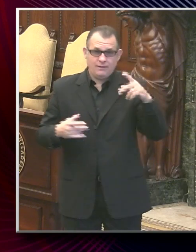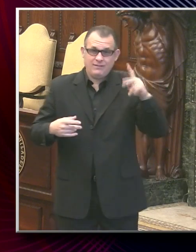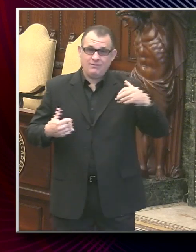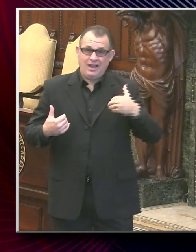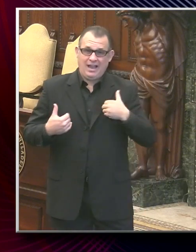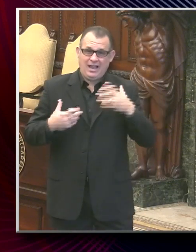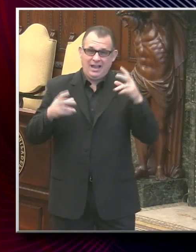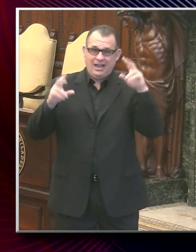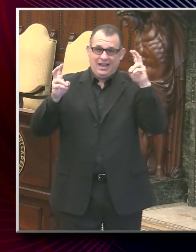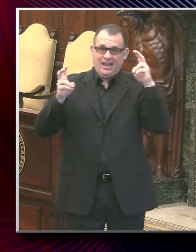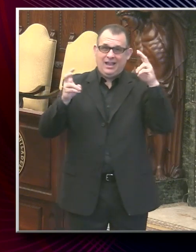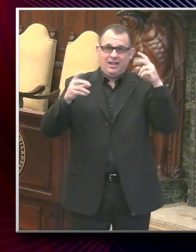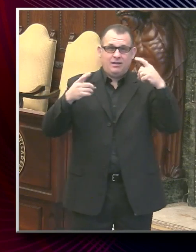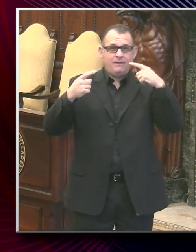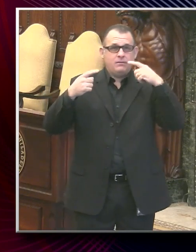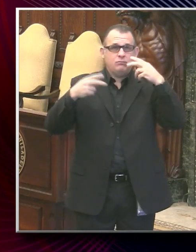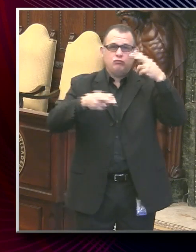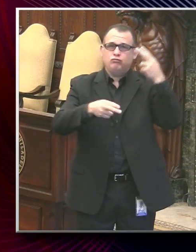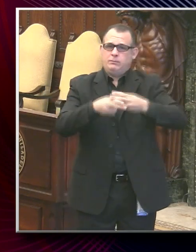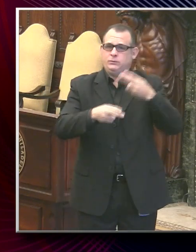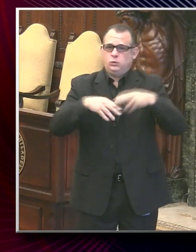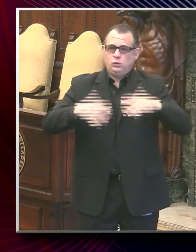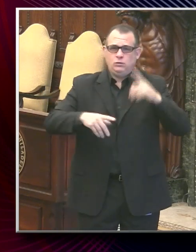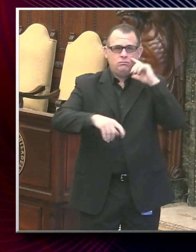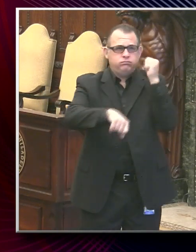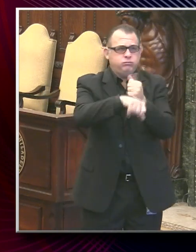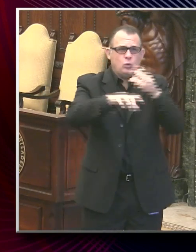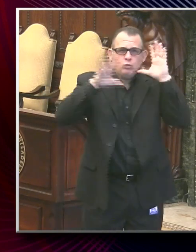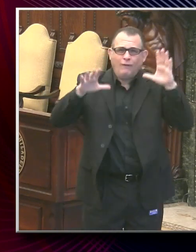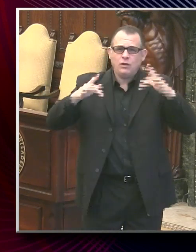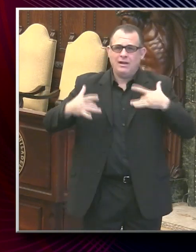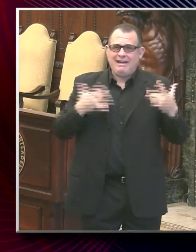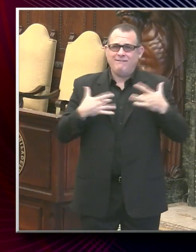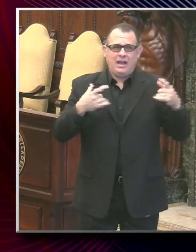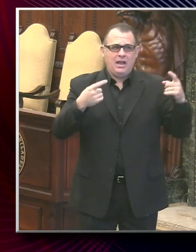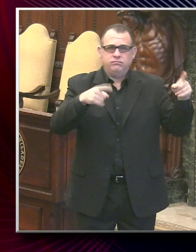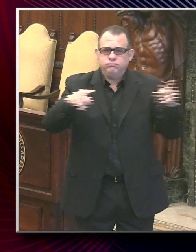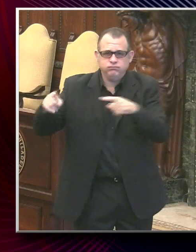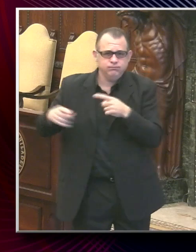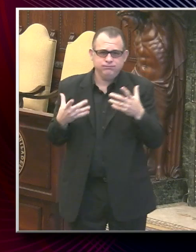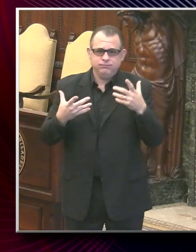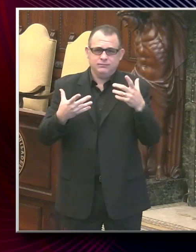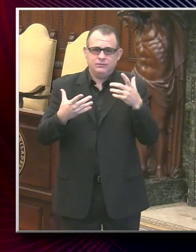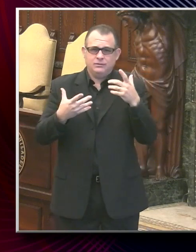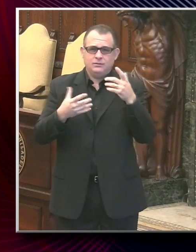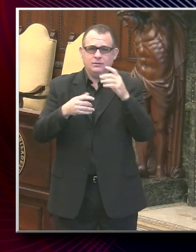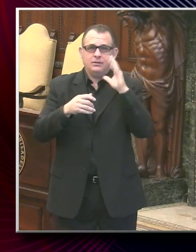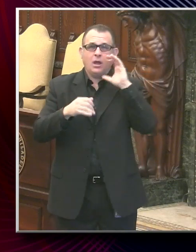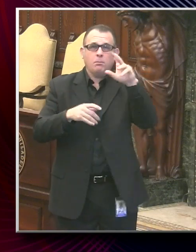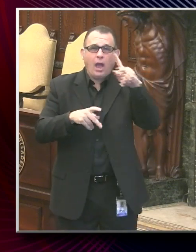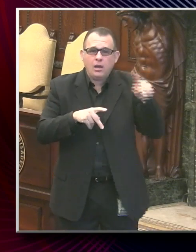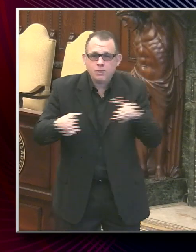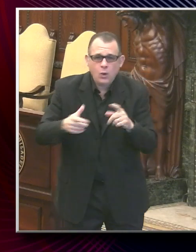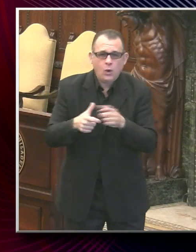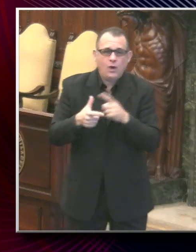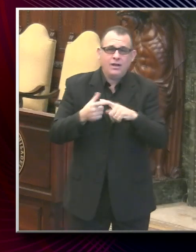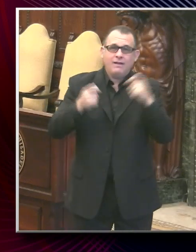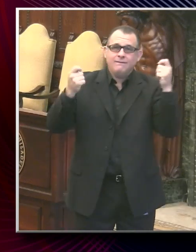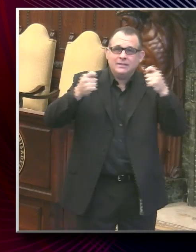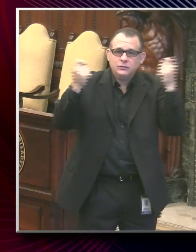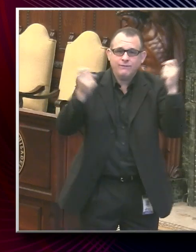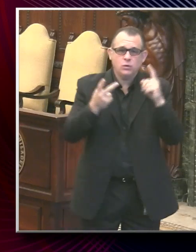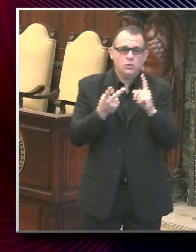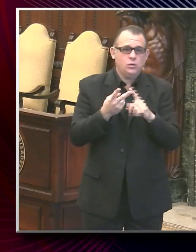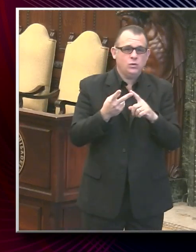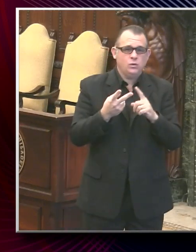hosting spectacular events of all sizes, from neighborhood block parties and cultural festivals to the DNC, NFL draft, amongst